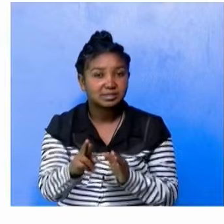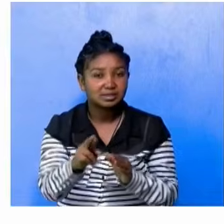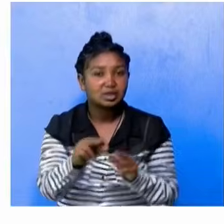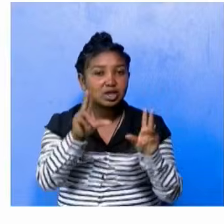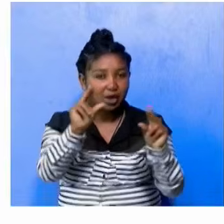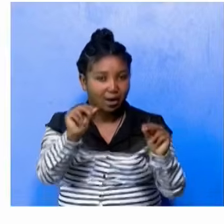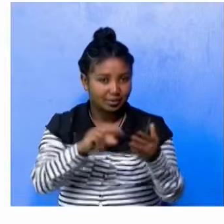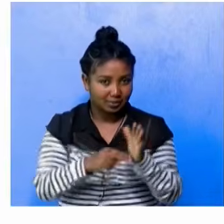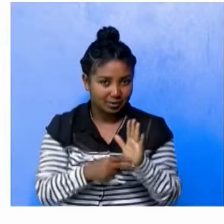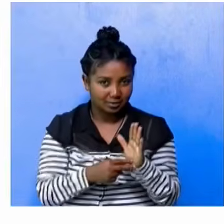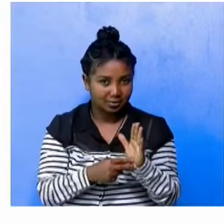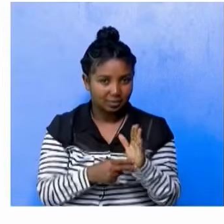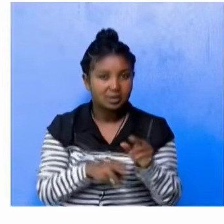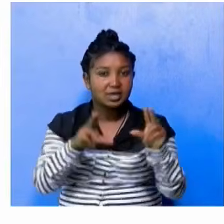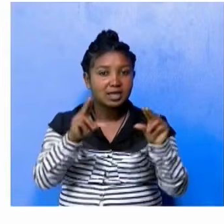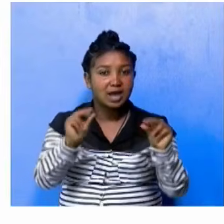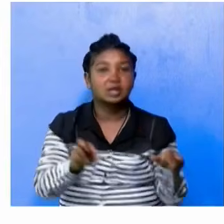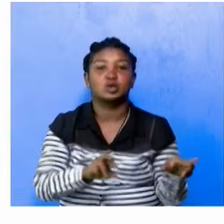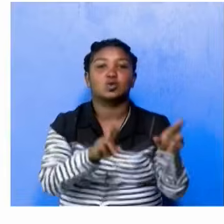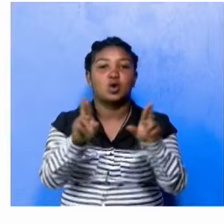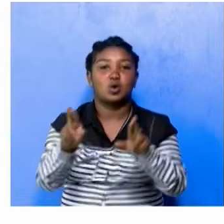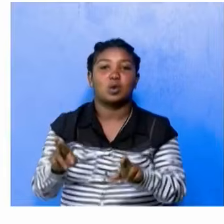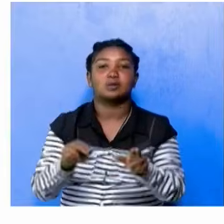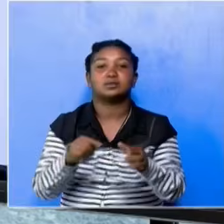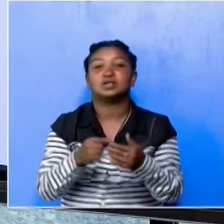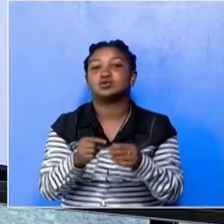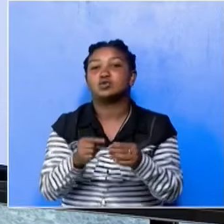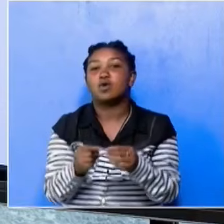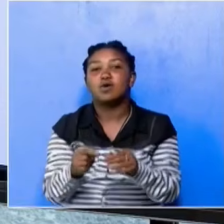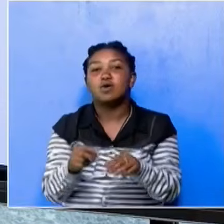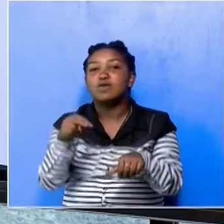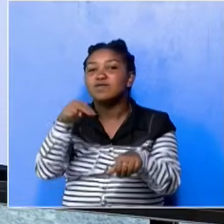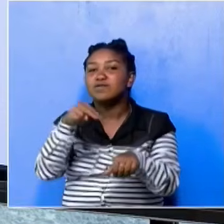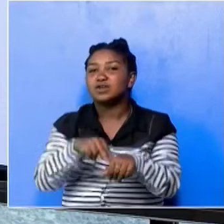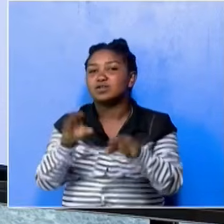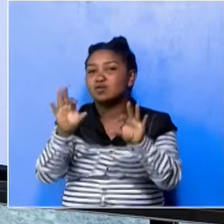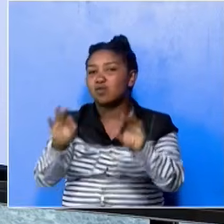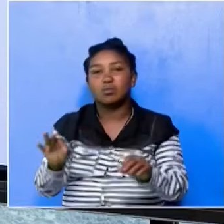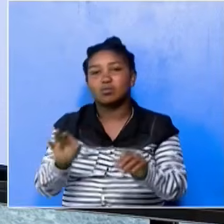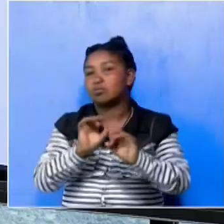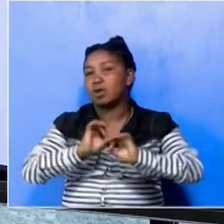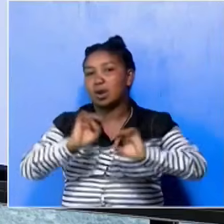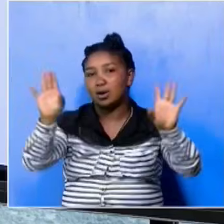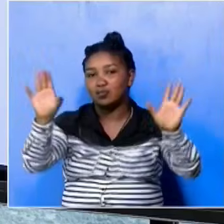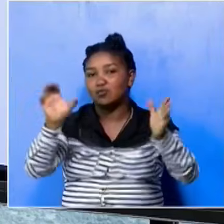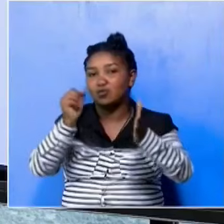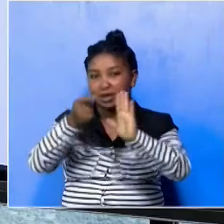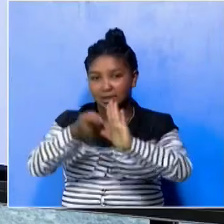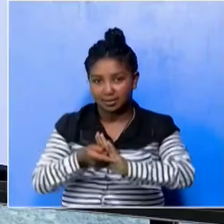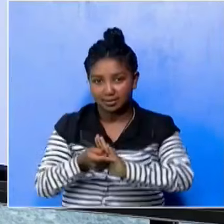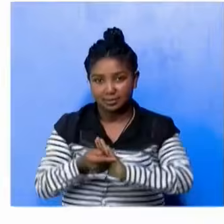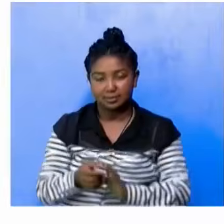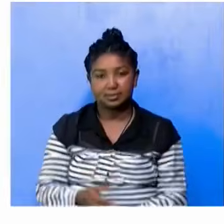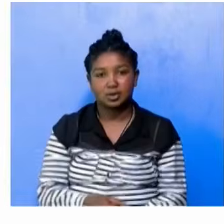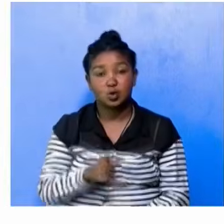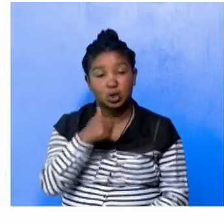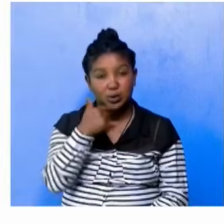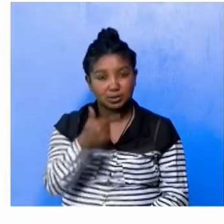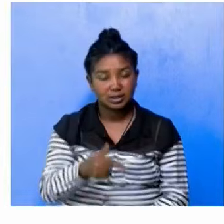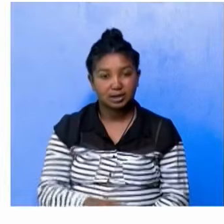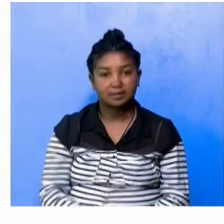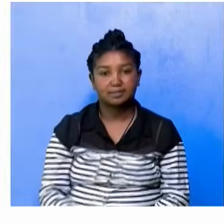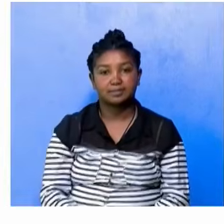not. Not regular. There is no fixed form here. For example, when we